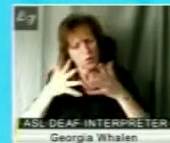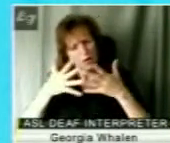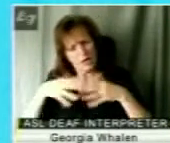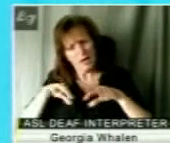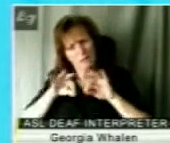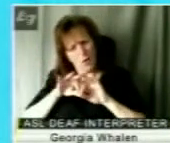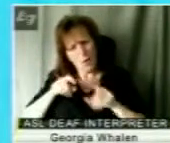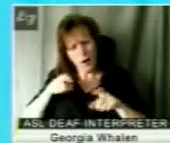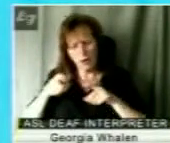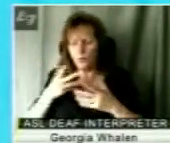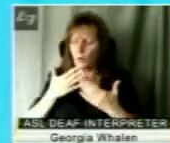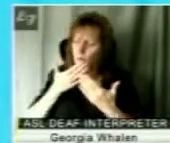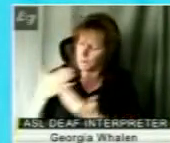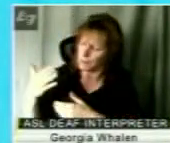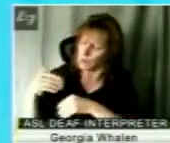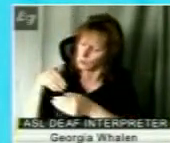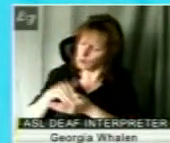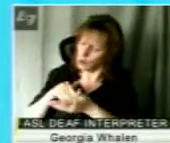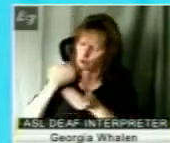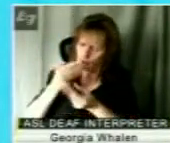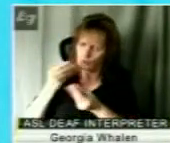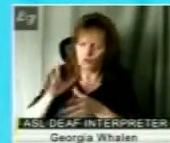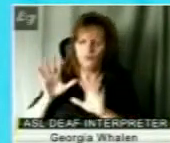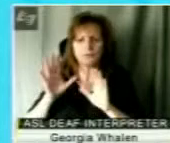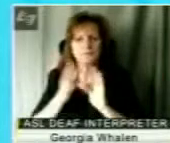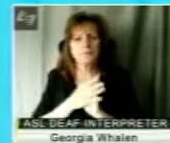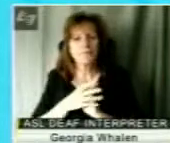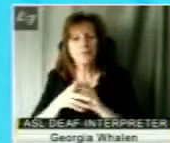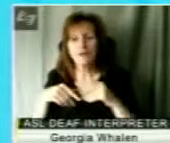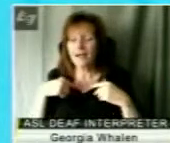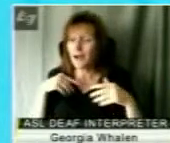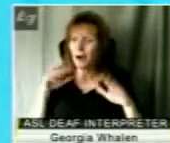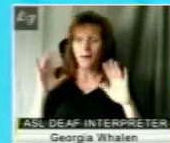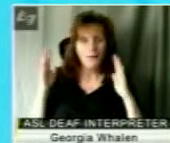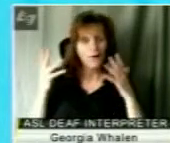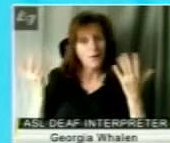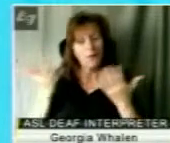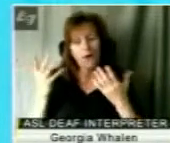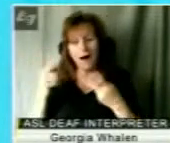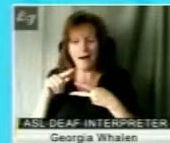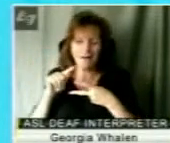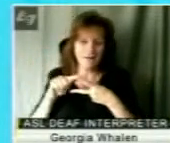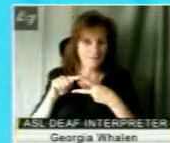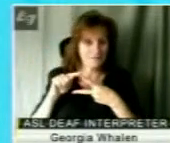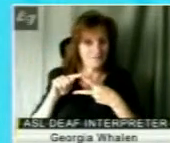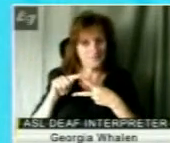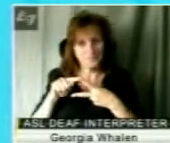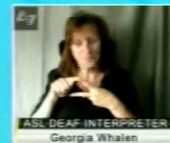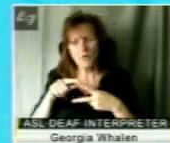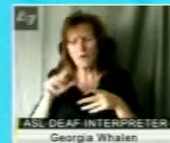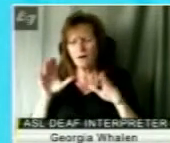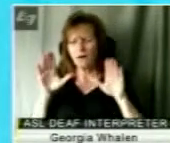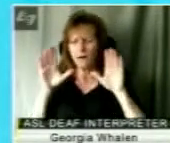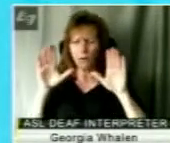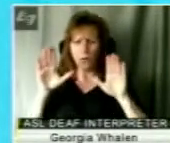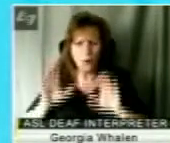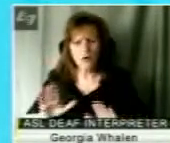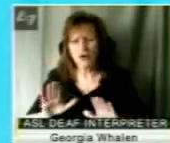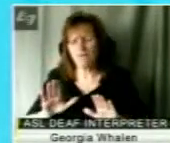that. I do want to do a quick shout out to the following organizations who are going above and beyond during the